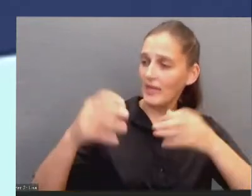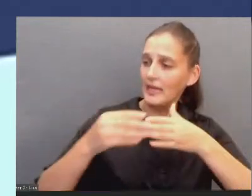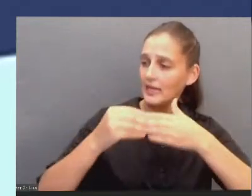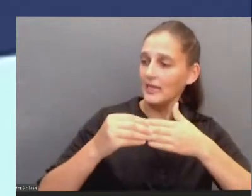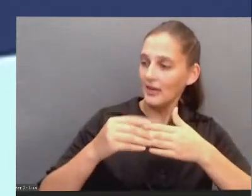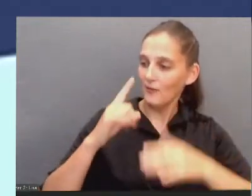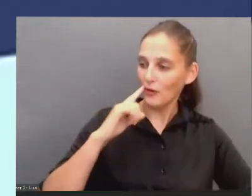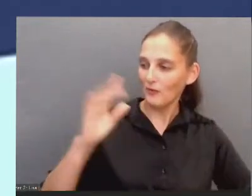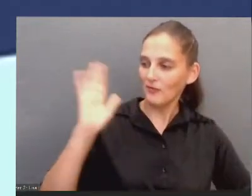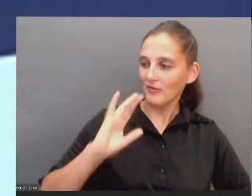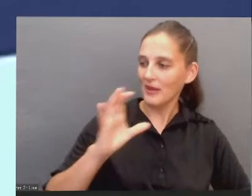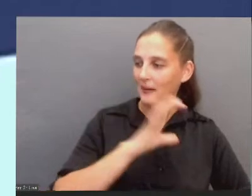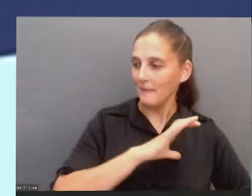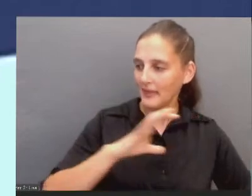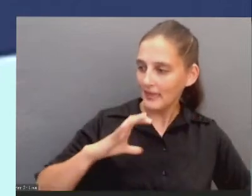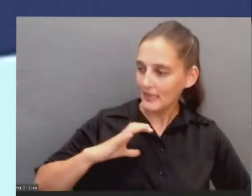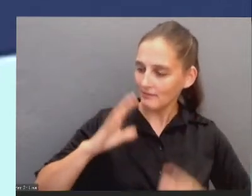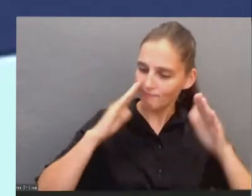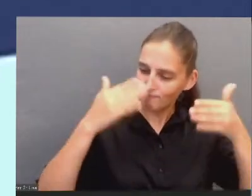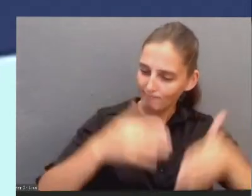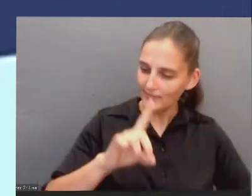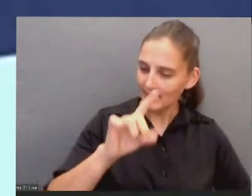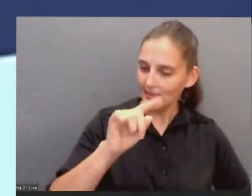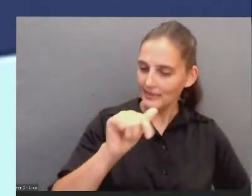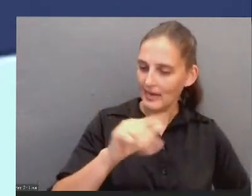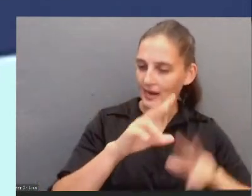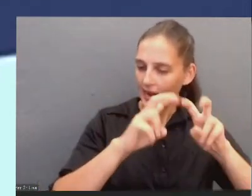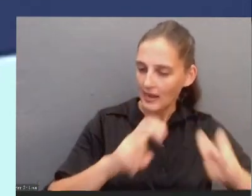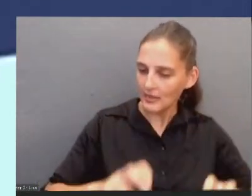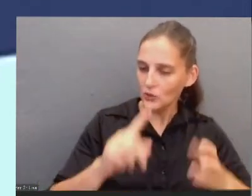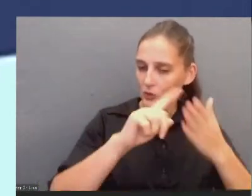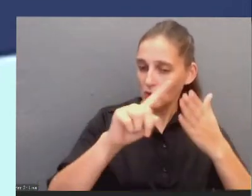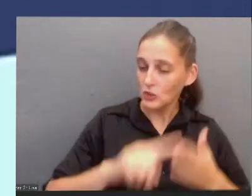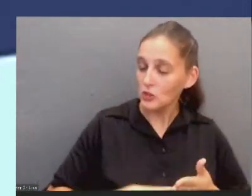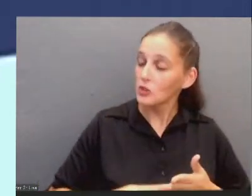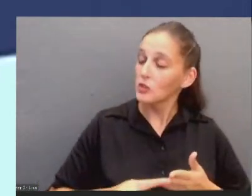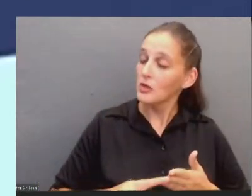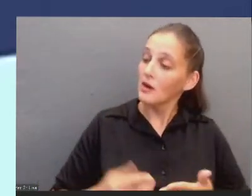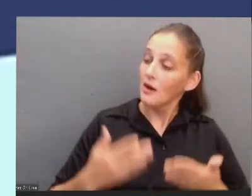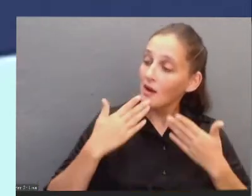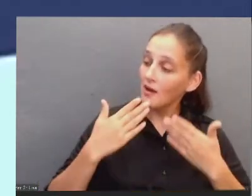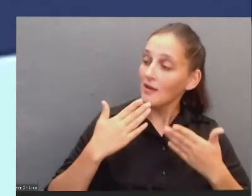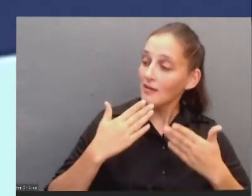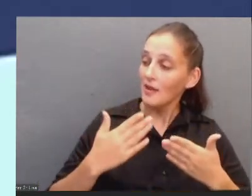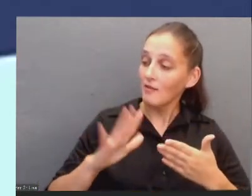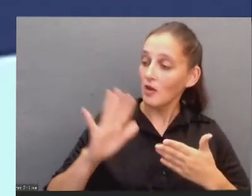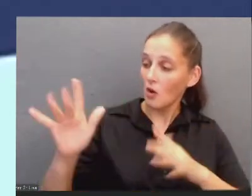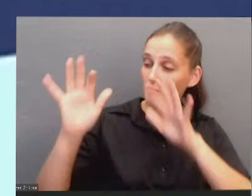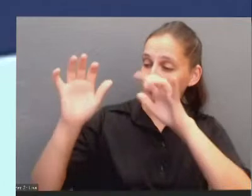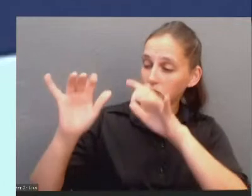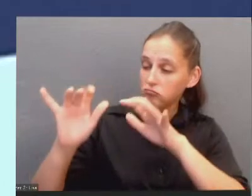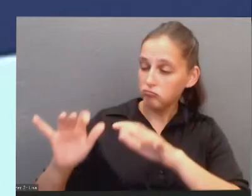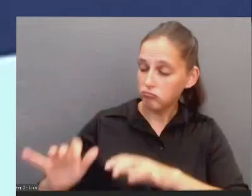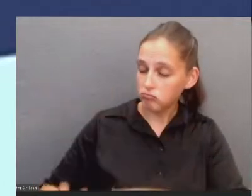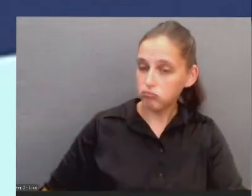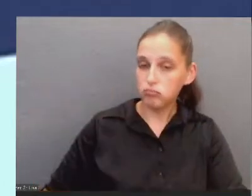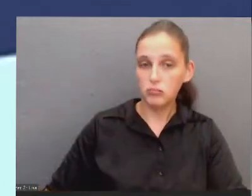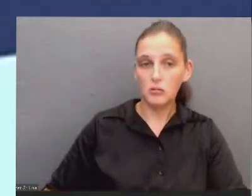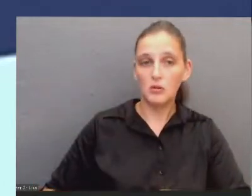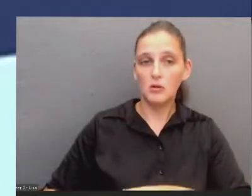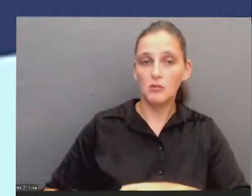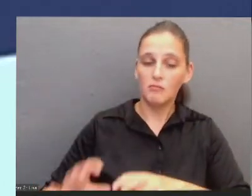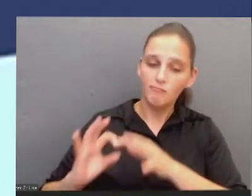subcommittee focused on data and analytics and research, and for bringing again this body of work together under this one umbrella related to this